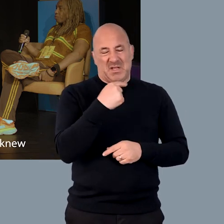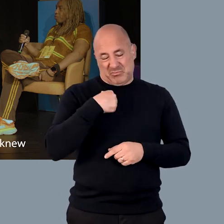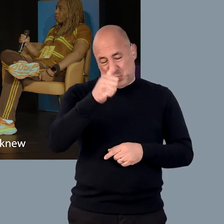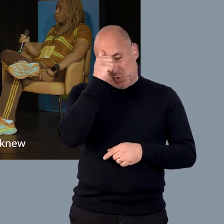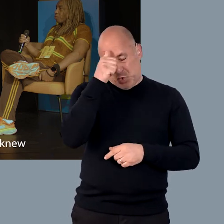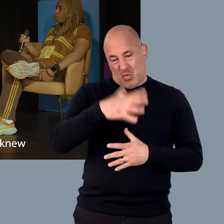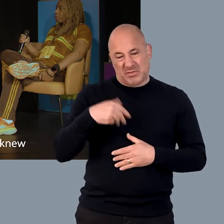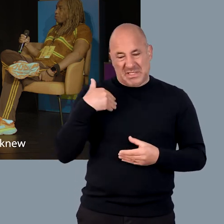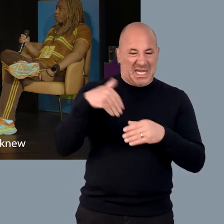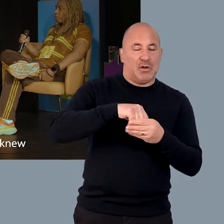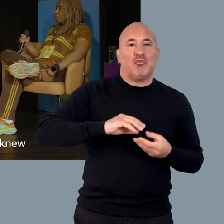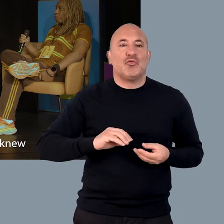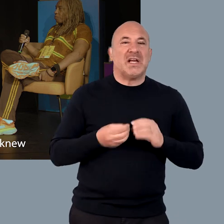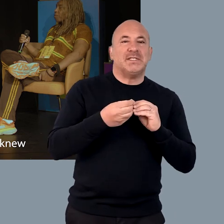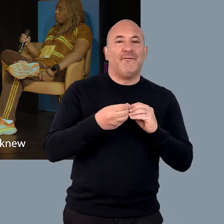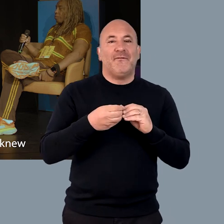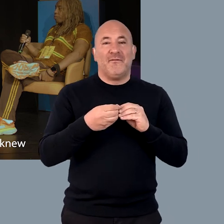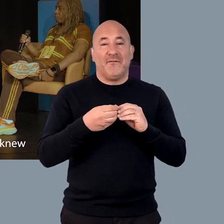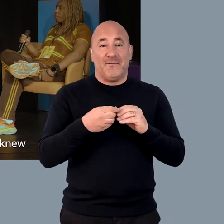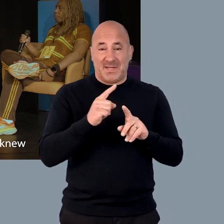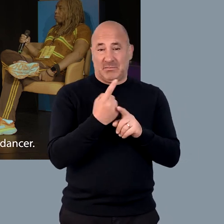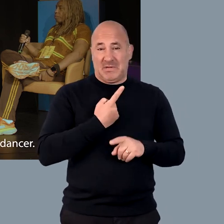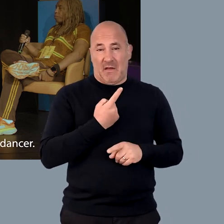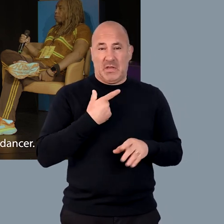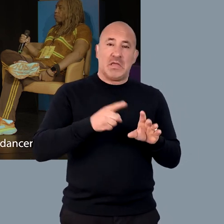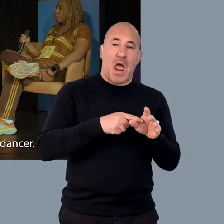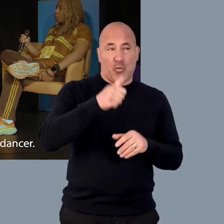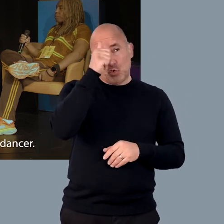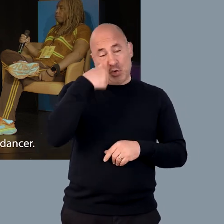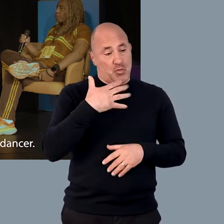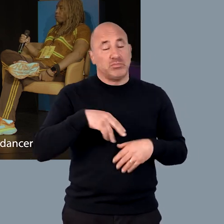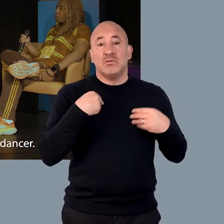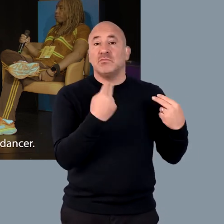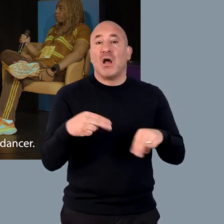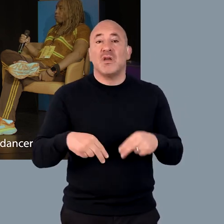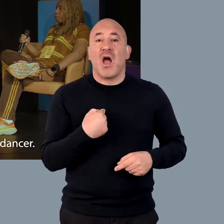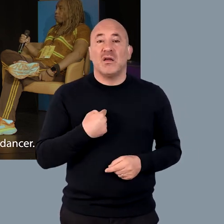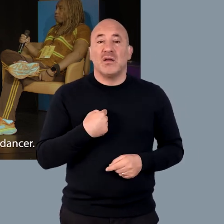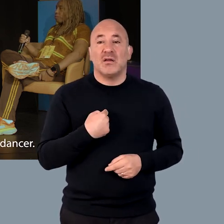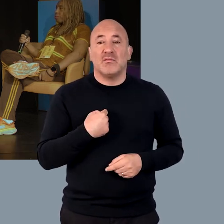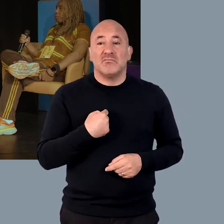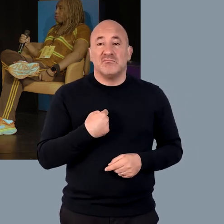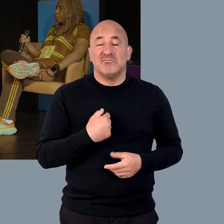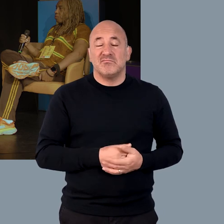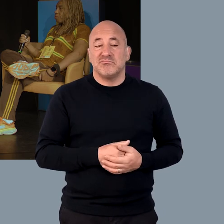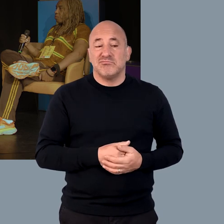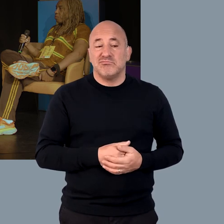yes, I knew I wanted to be Creative and I think I knew from quite a young age, but I wanted to be a dancer